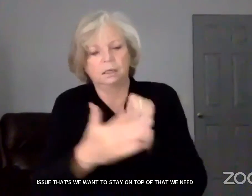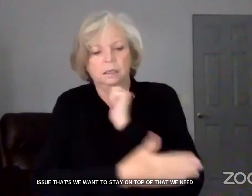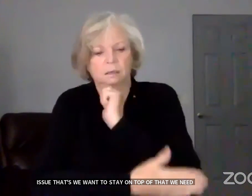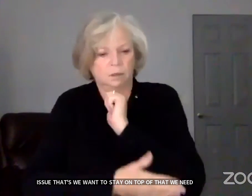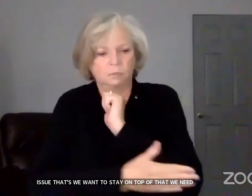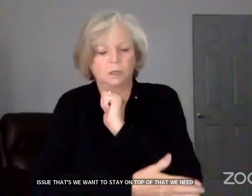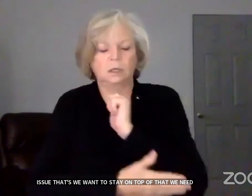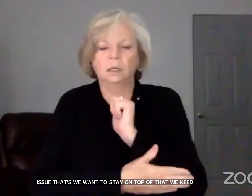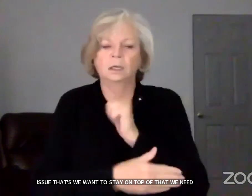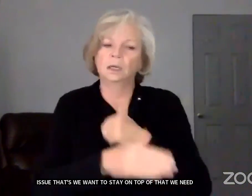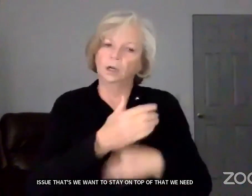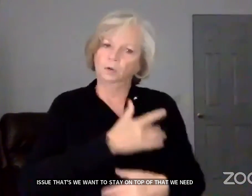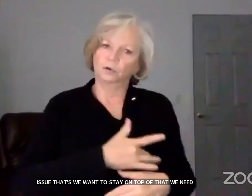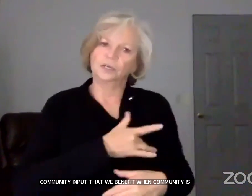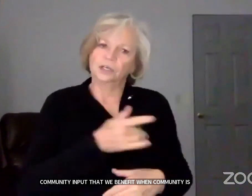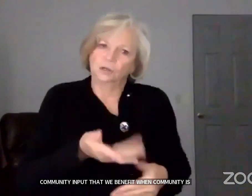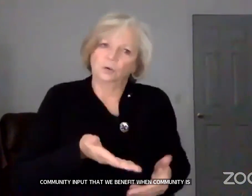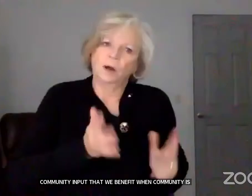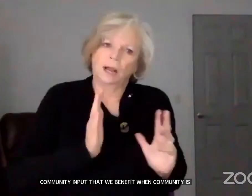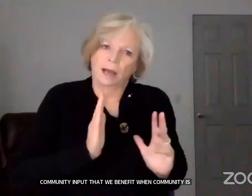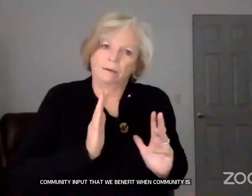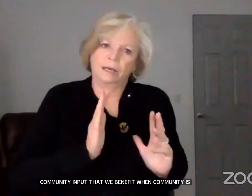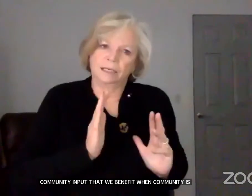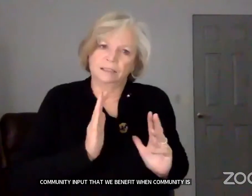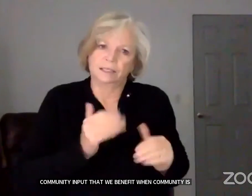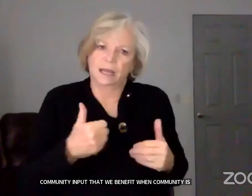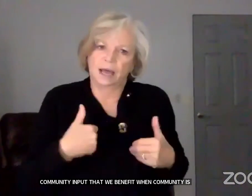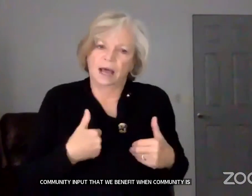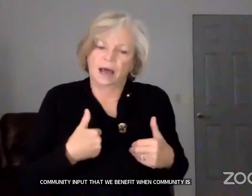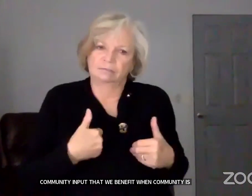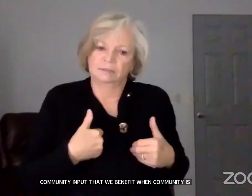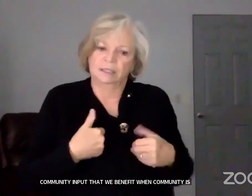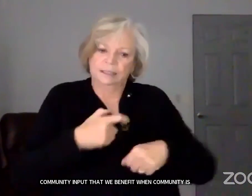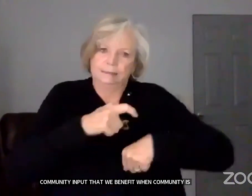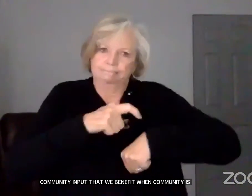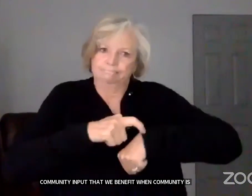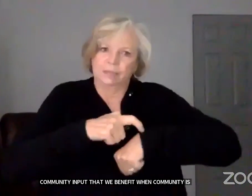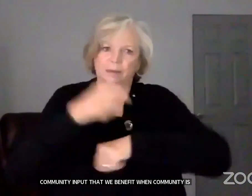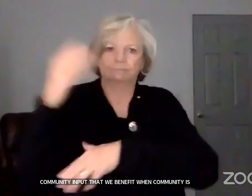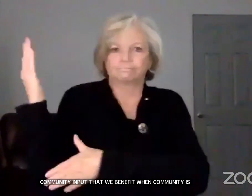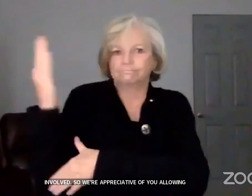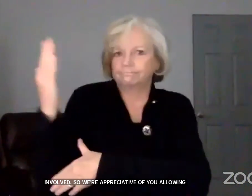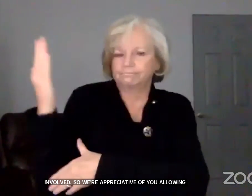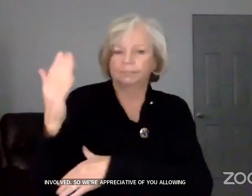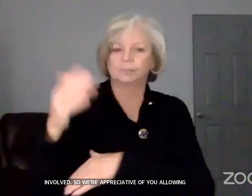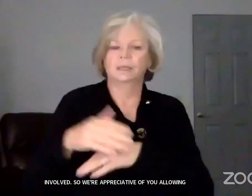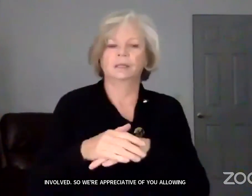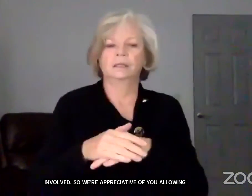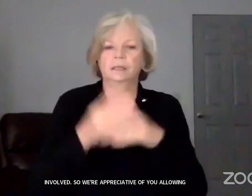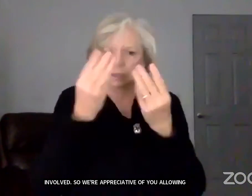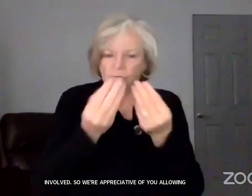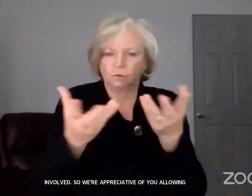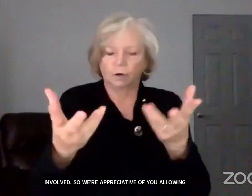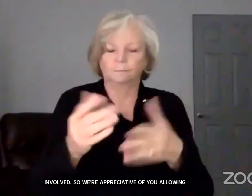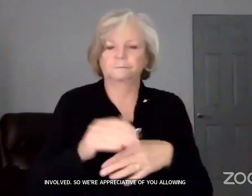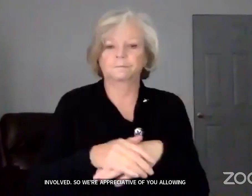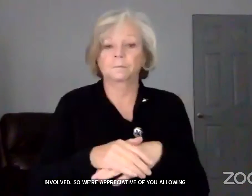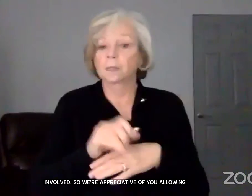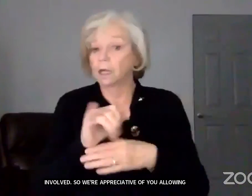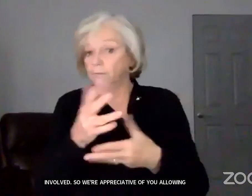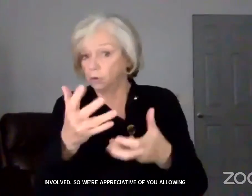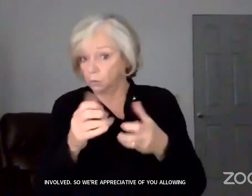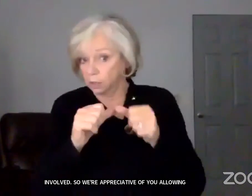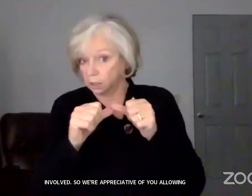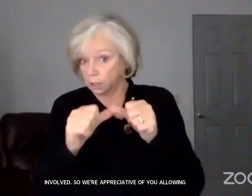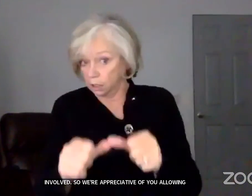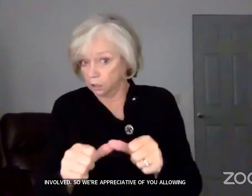appreciative of you allowing us to have that space in this meeting. And if if this is something that you all want to continue doing,